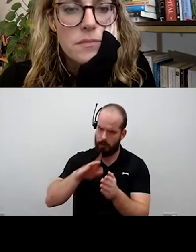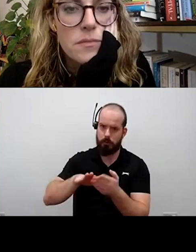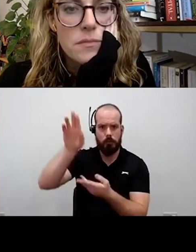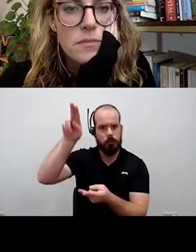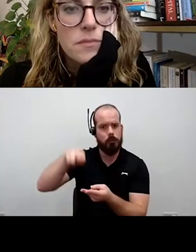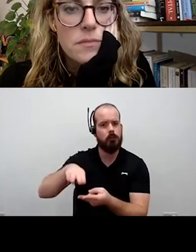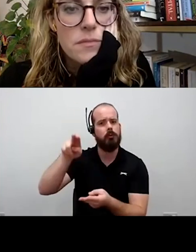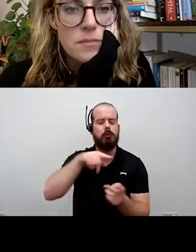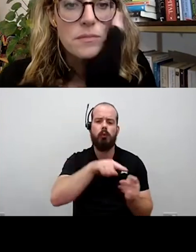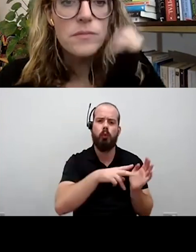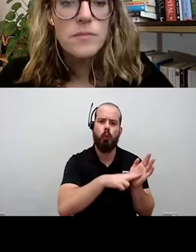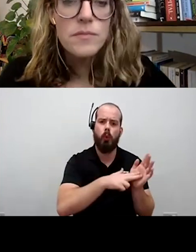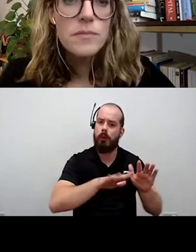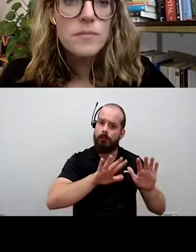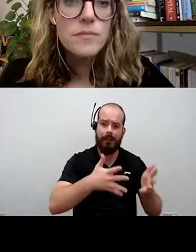to. It's difficult.